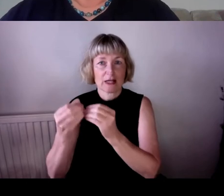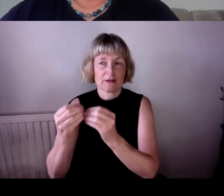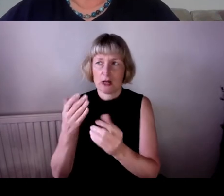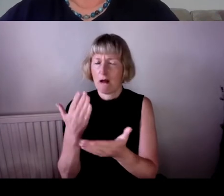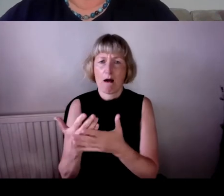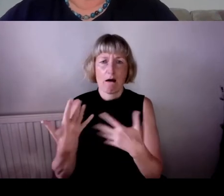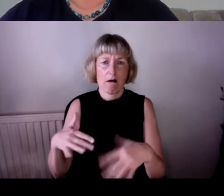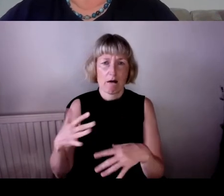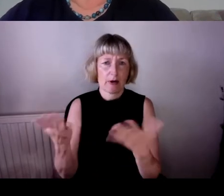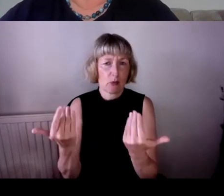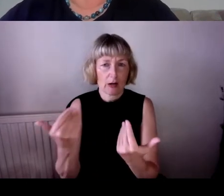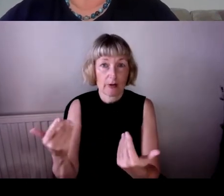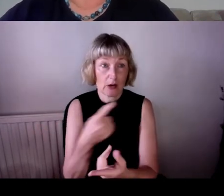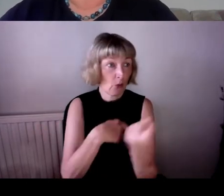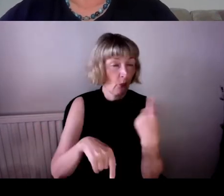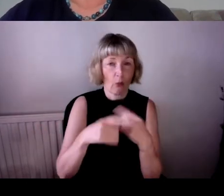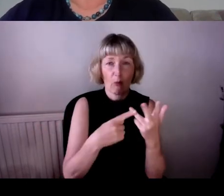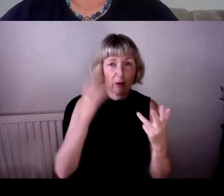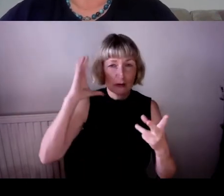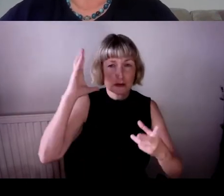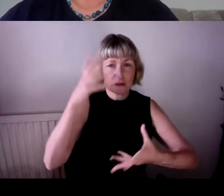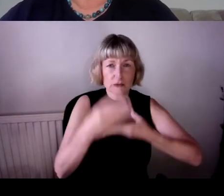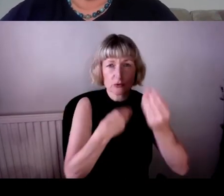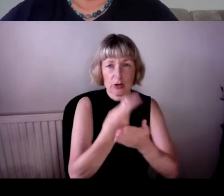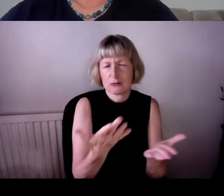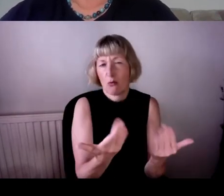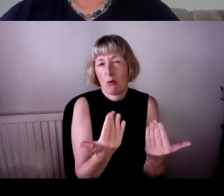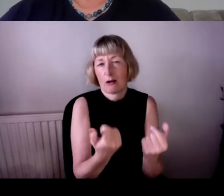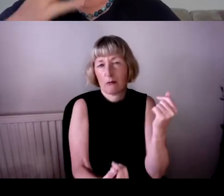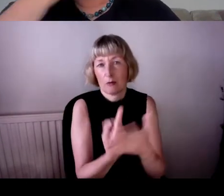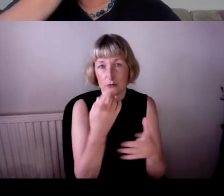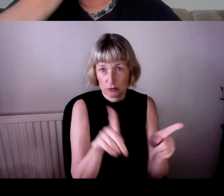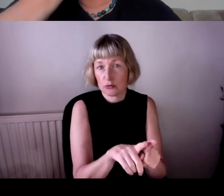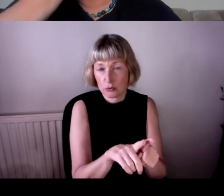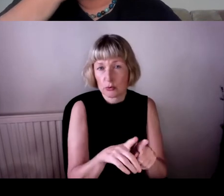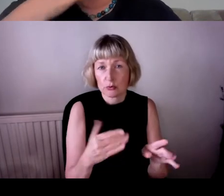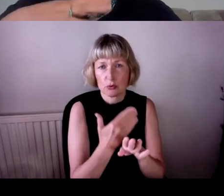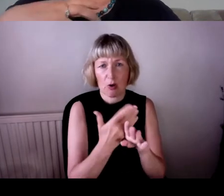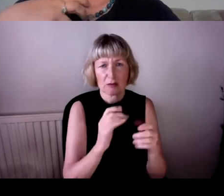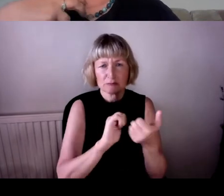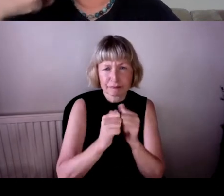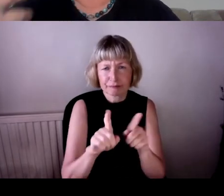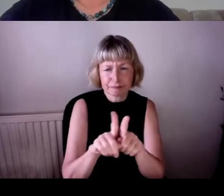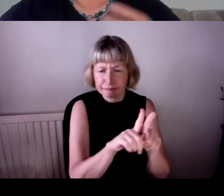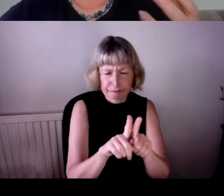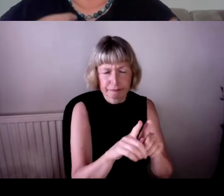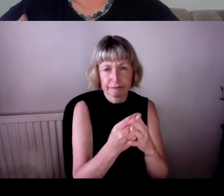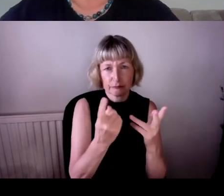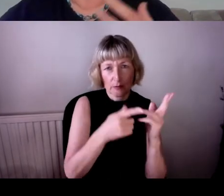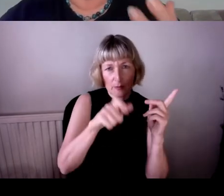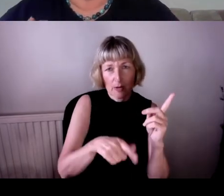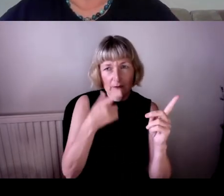think everybody that I know would welcome that opportunity to do that. And to work and find